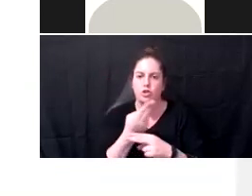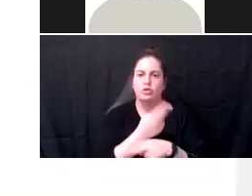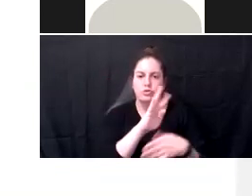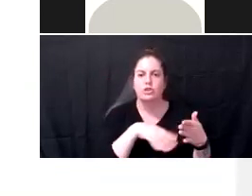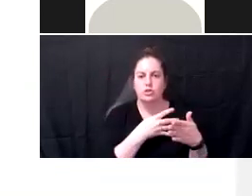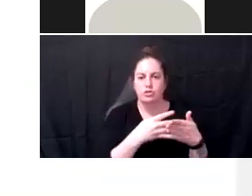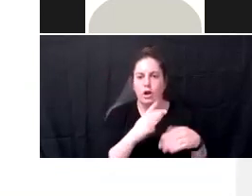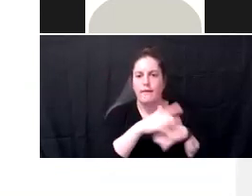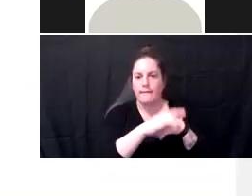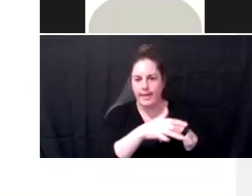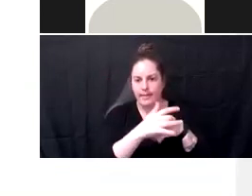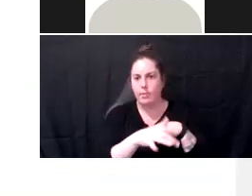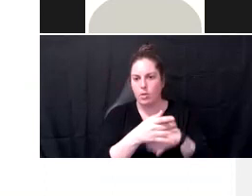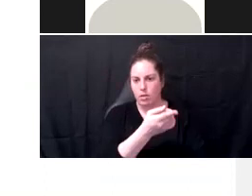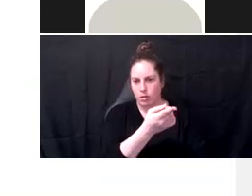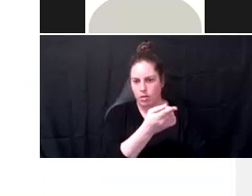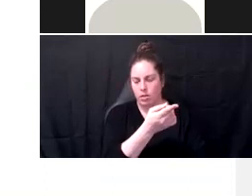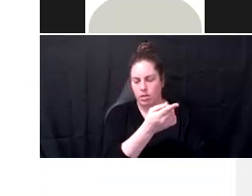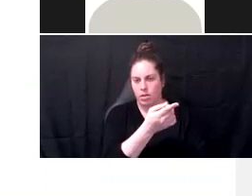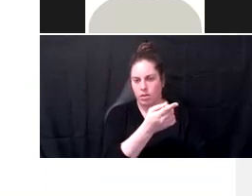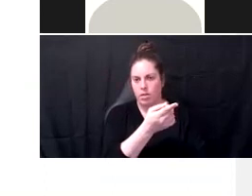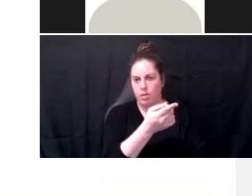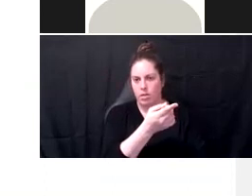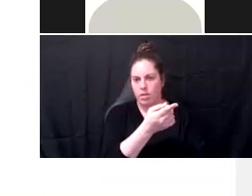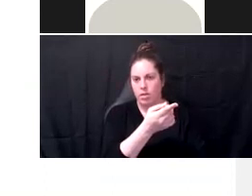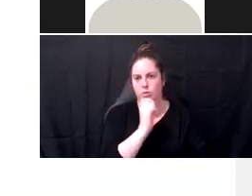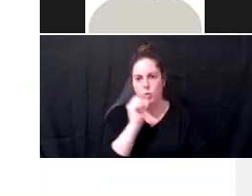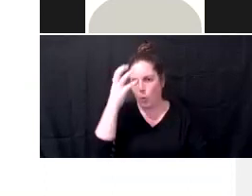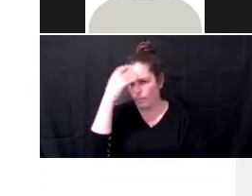that's available to you, okay? And